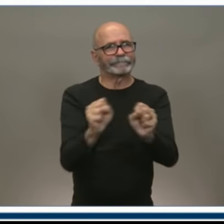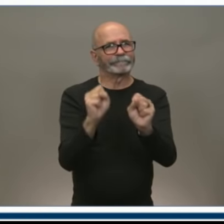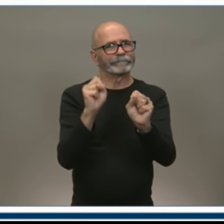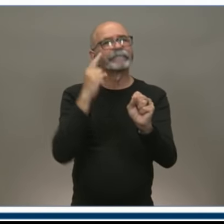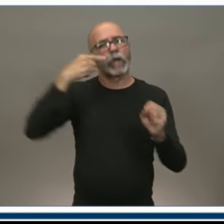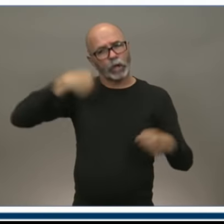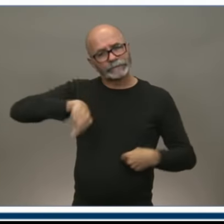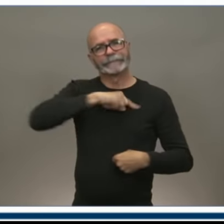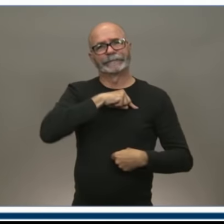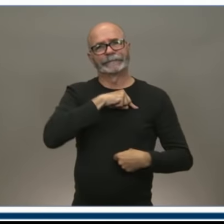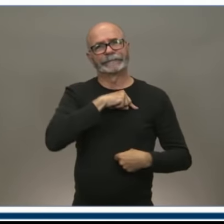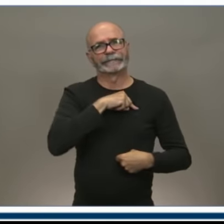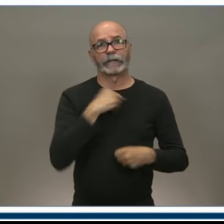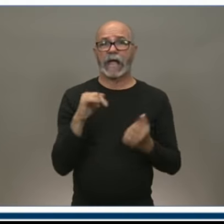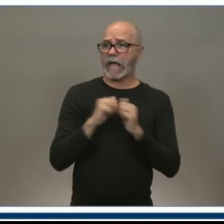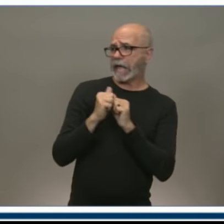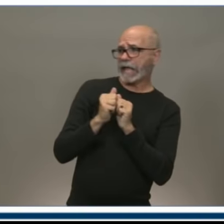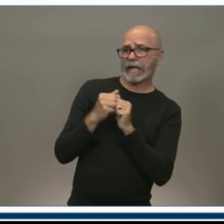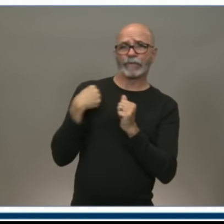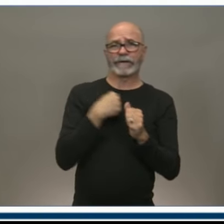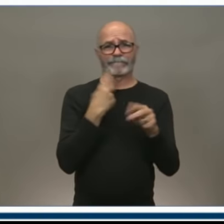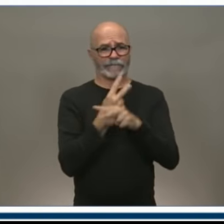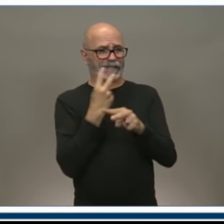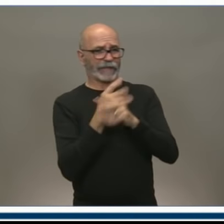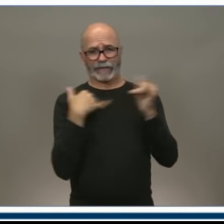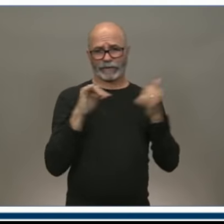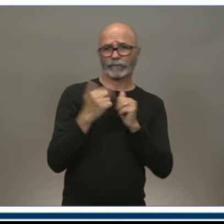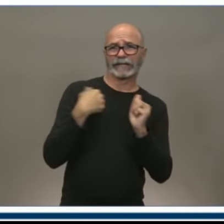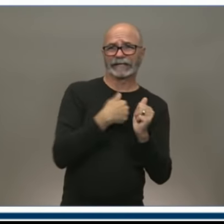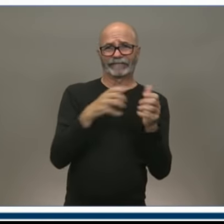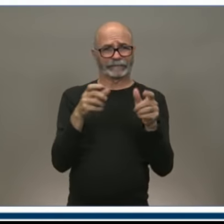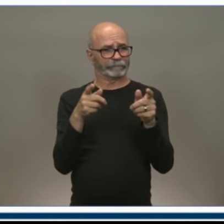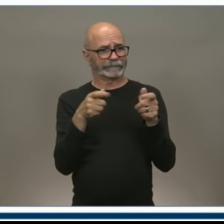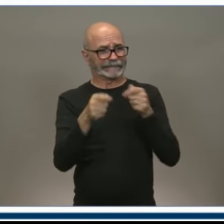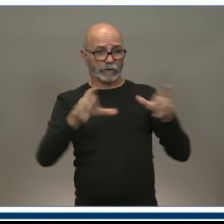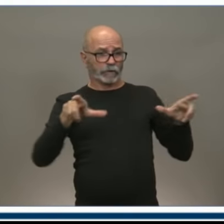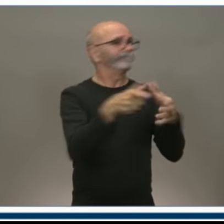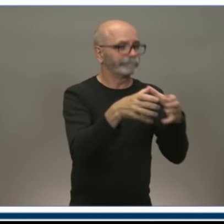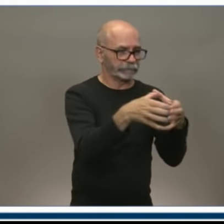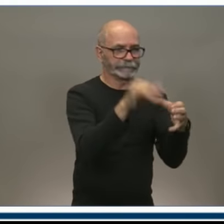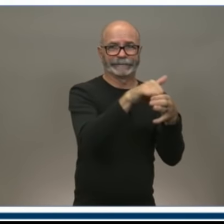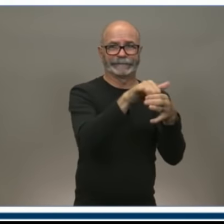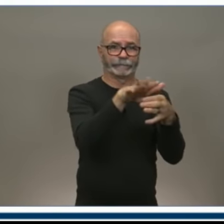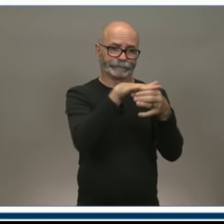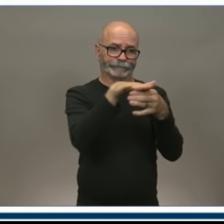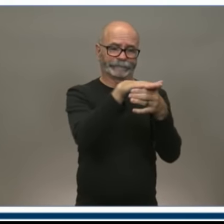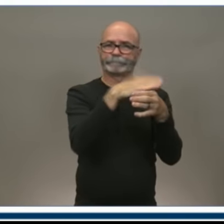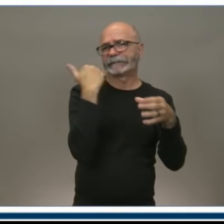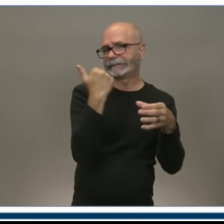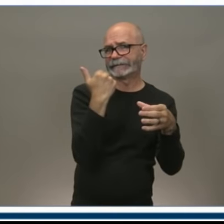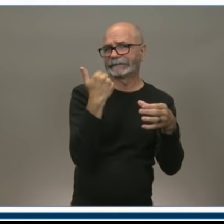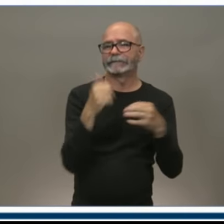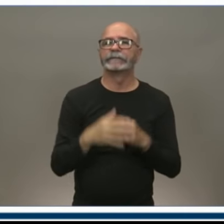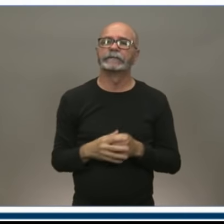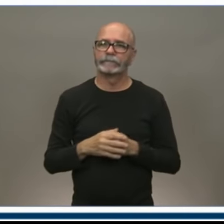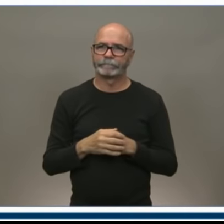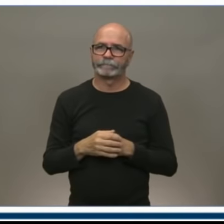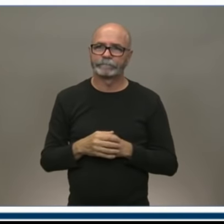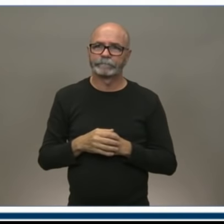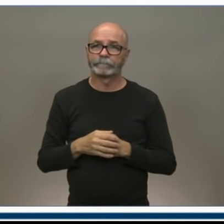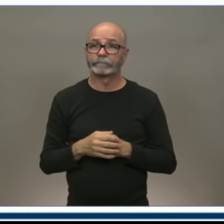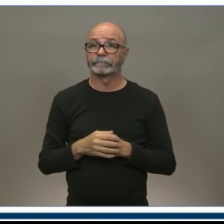on top of and out front of the fully expected continued introduction of COVID here into the province. Our